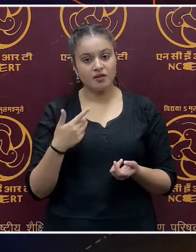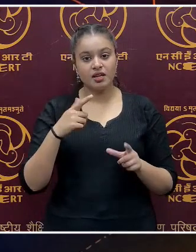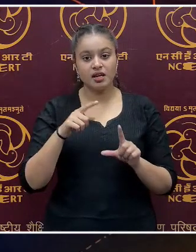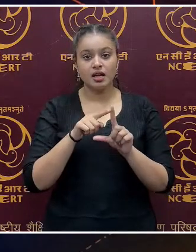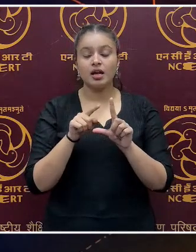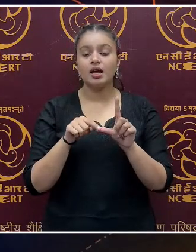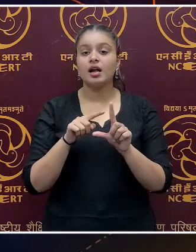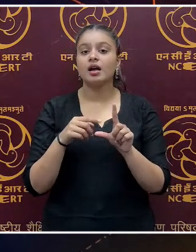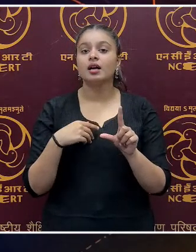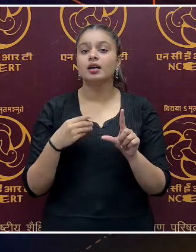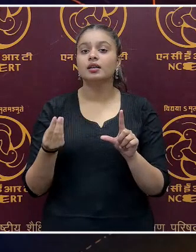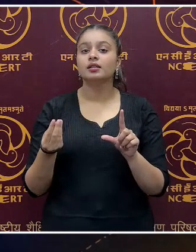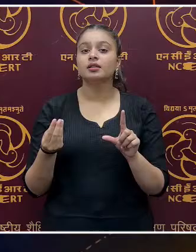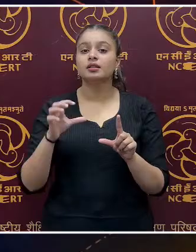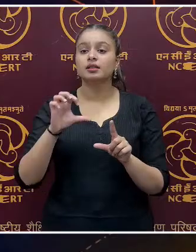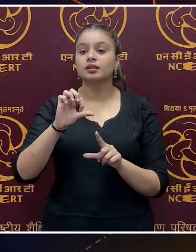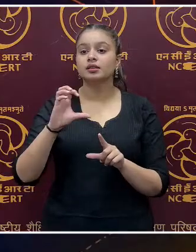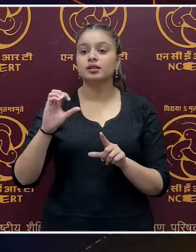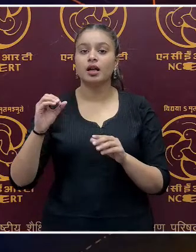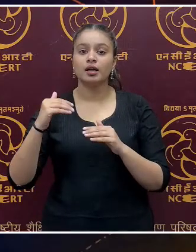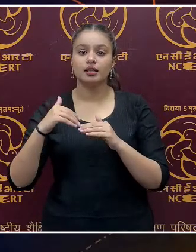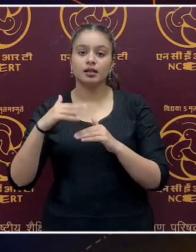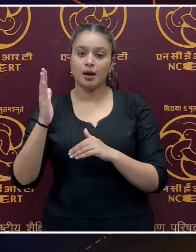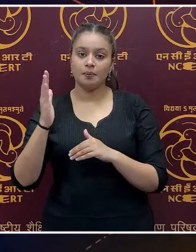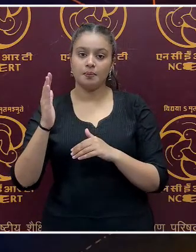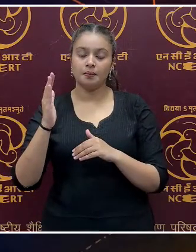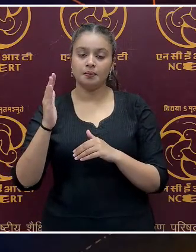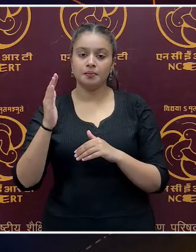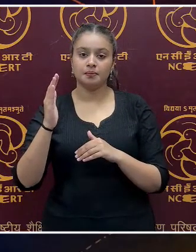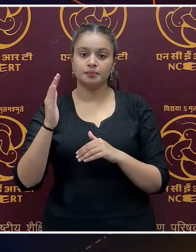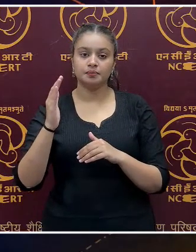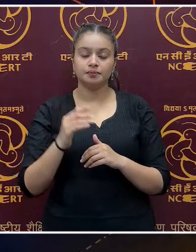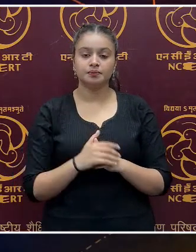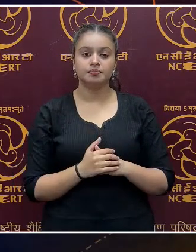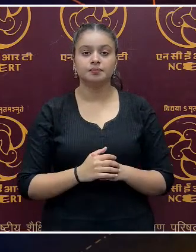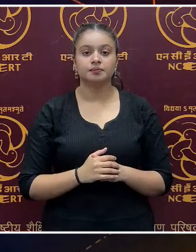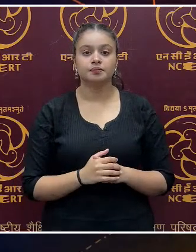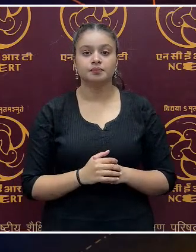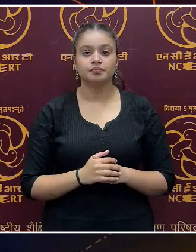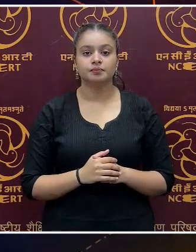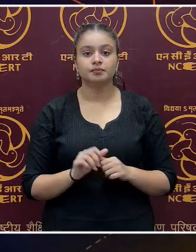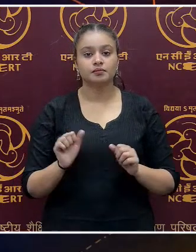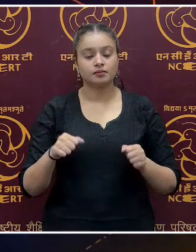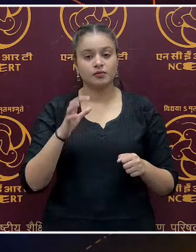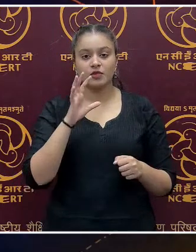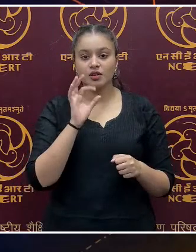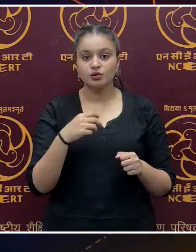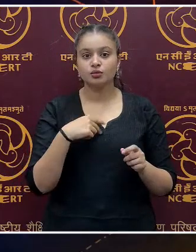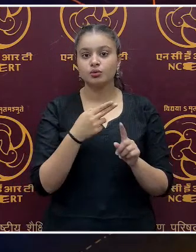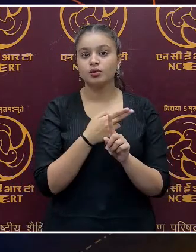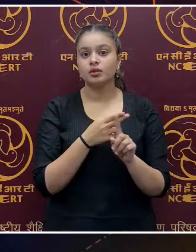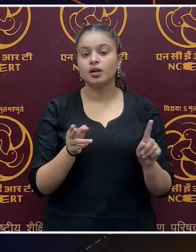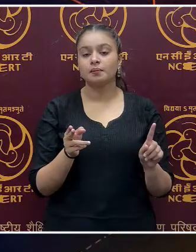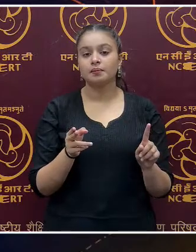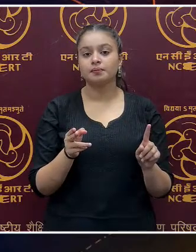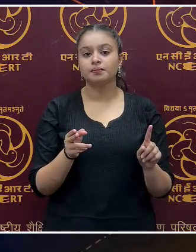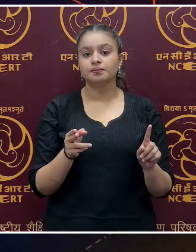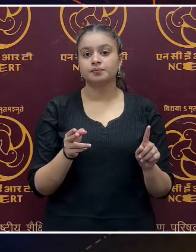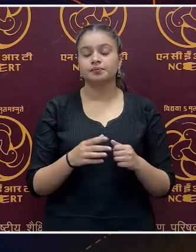angle it's more than 90 degrees. So obviously this is called as